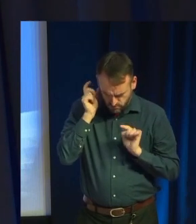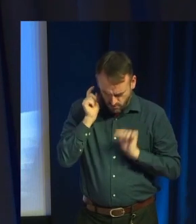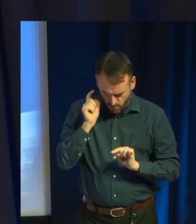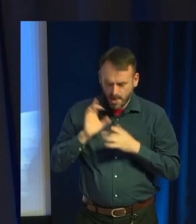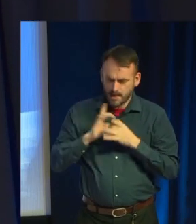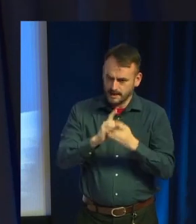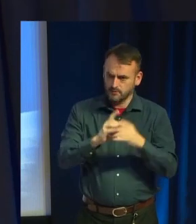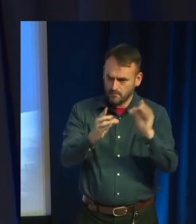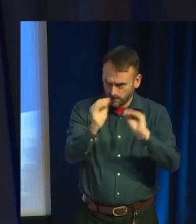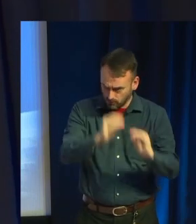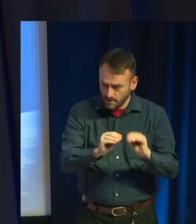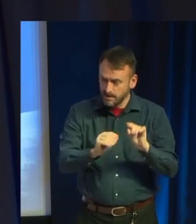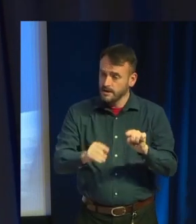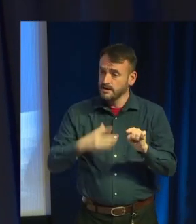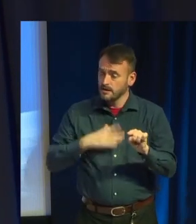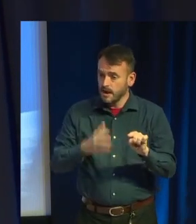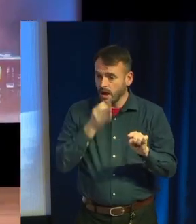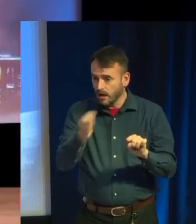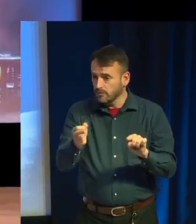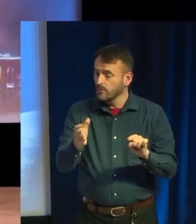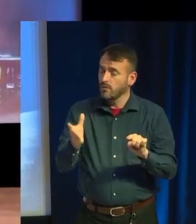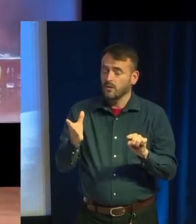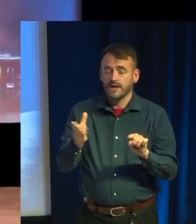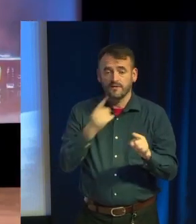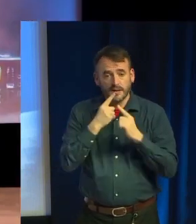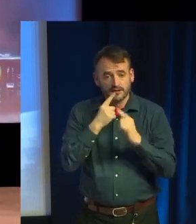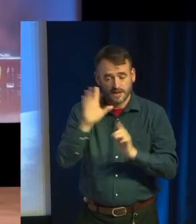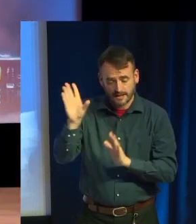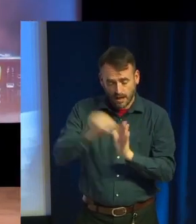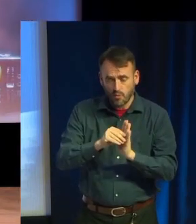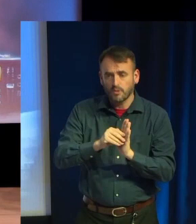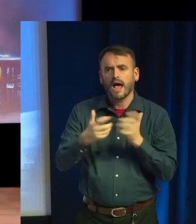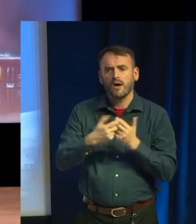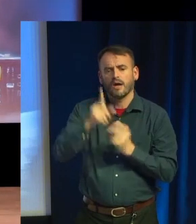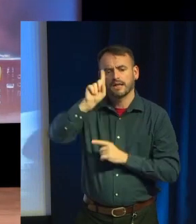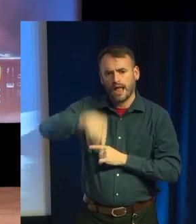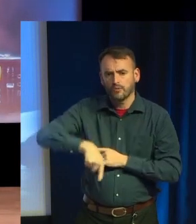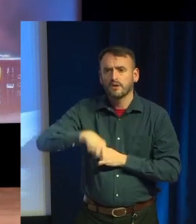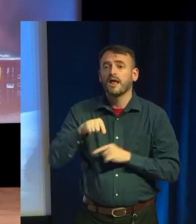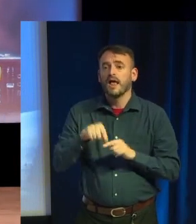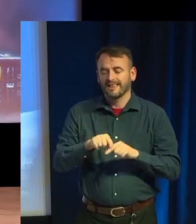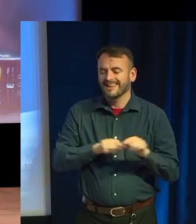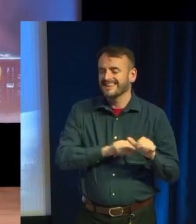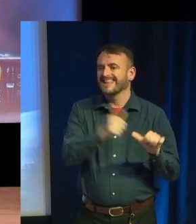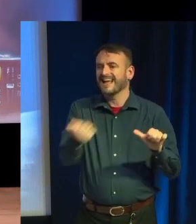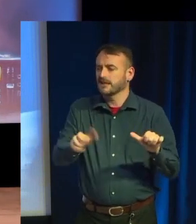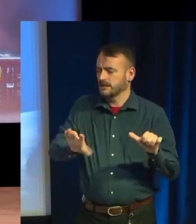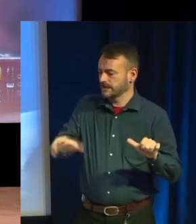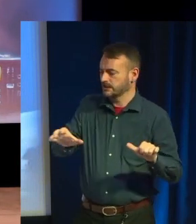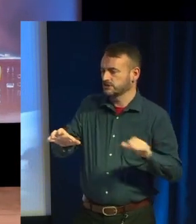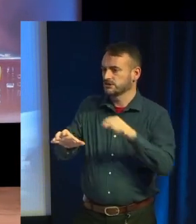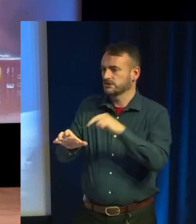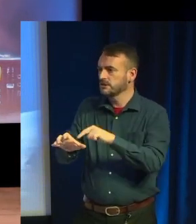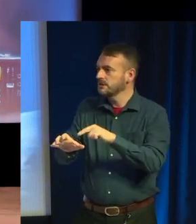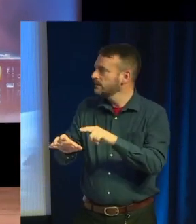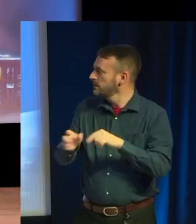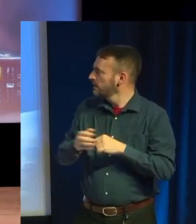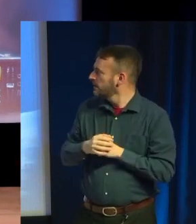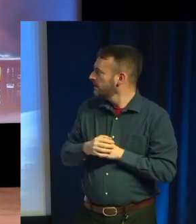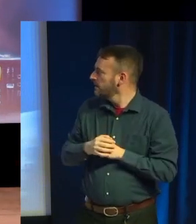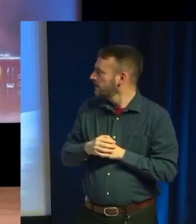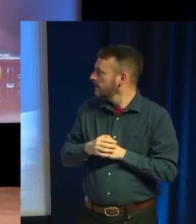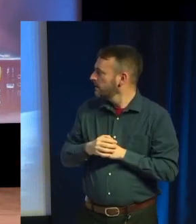it by swiping down. And then you go to another station, which you think, like, they might want to hear this. And you flick